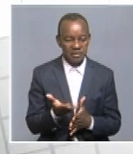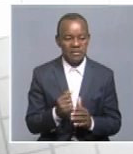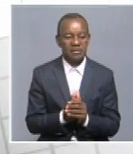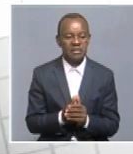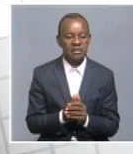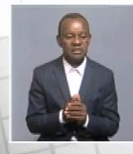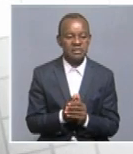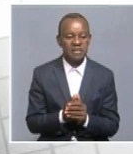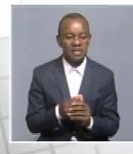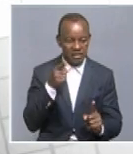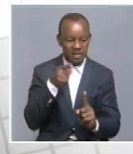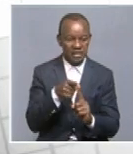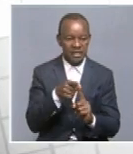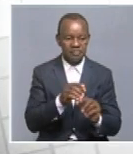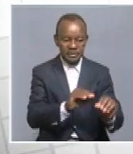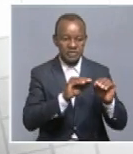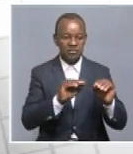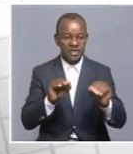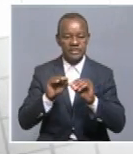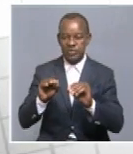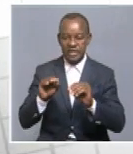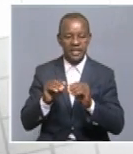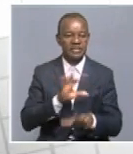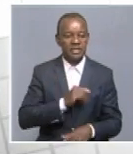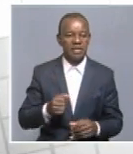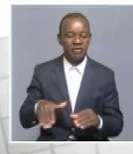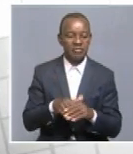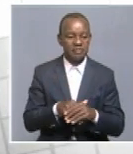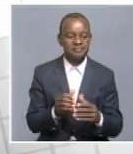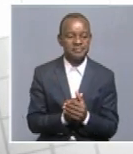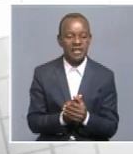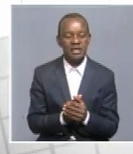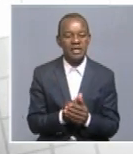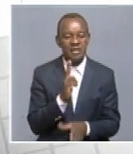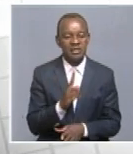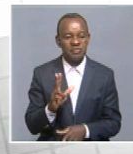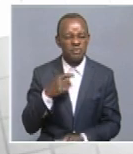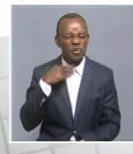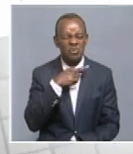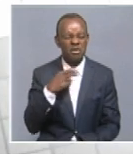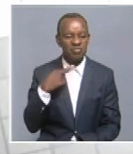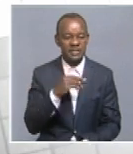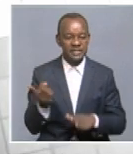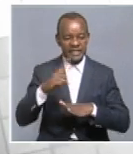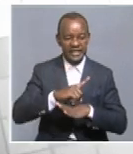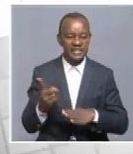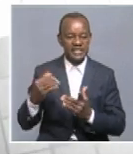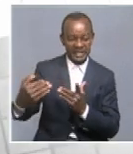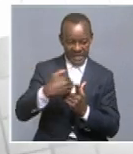members. But then when we receive complaints daily at our offices, it's our daily job to really educate them and